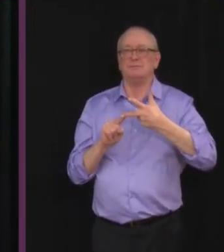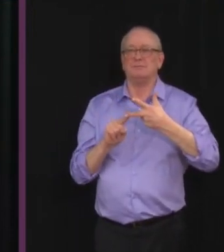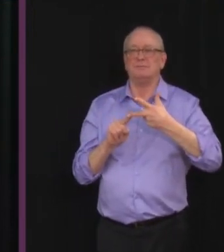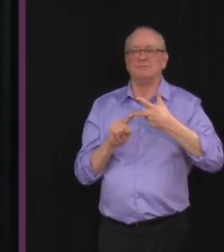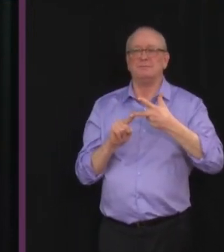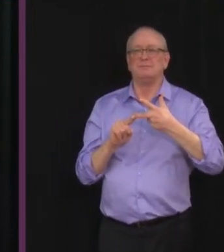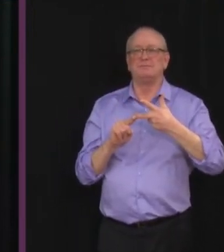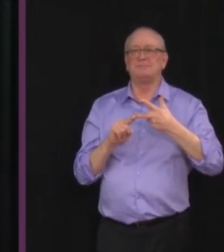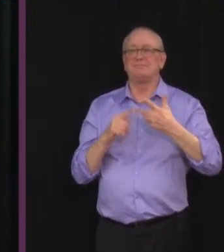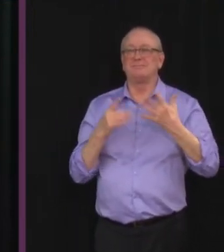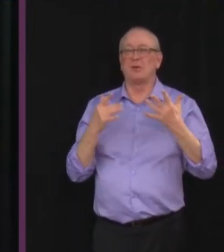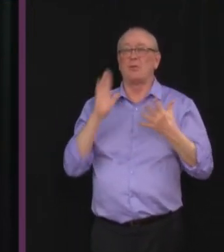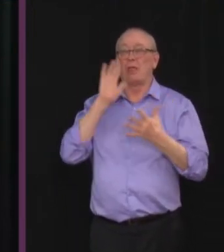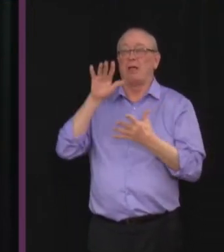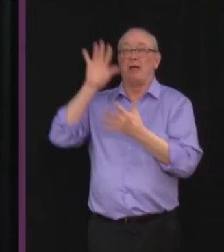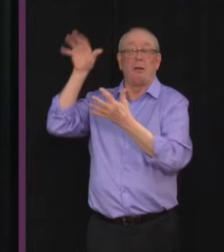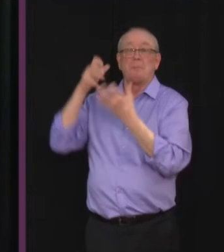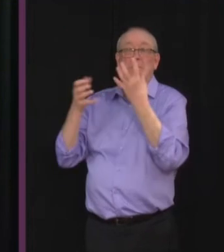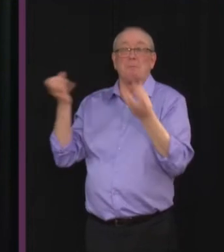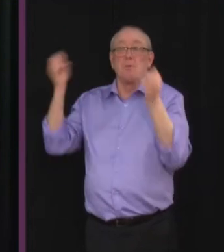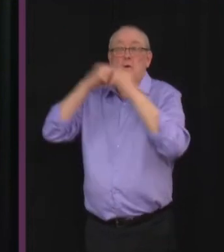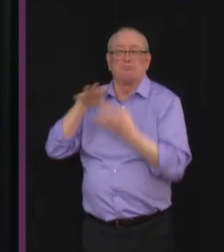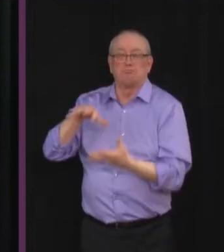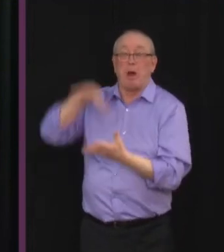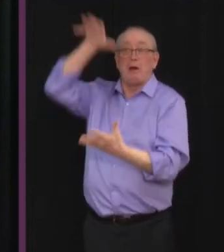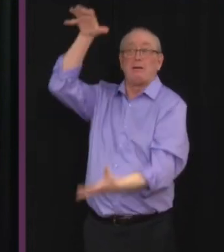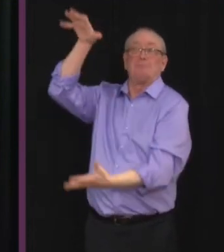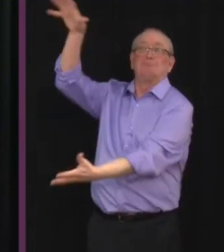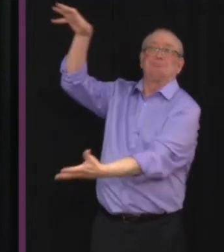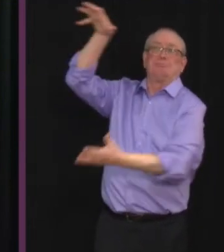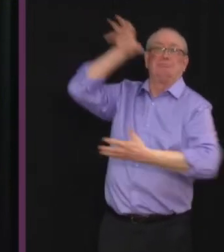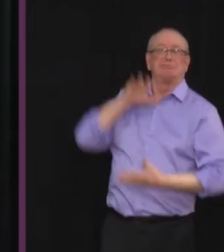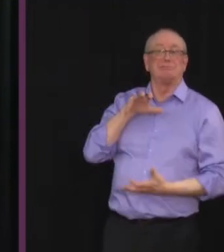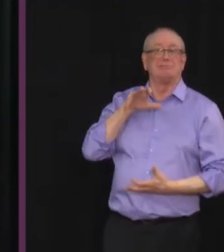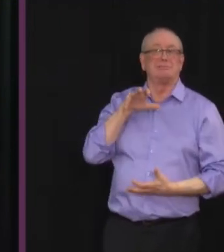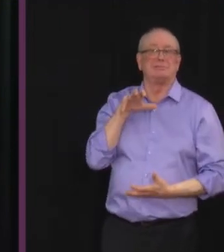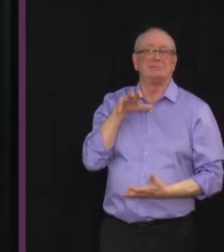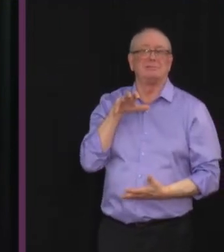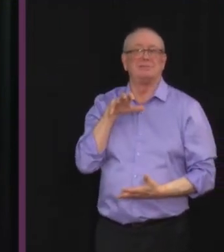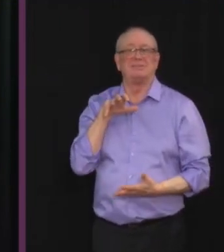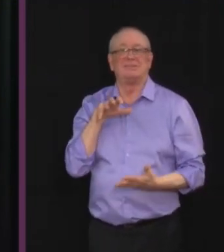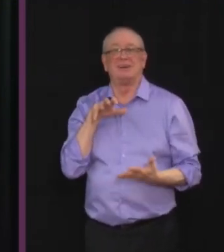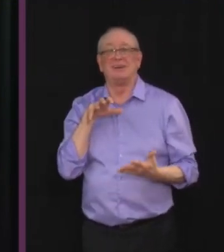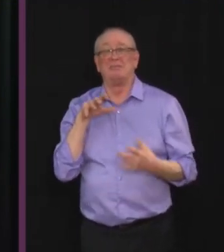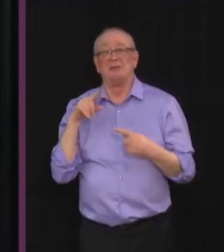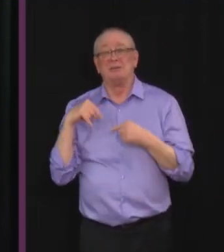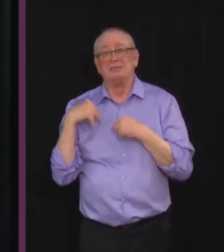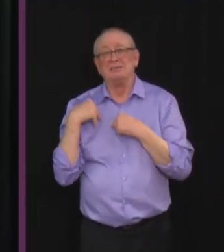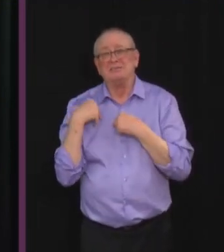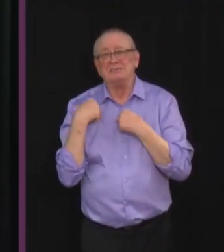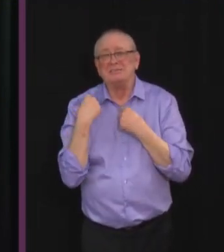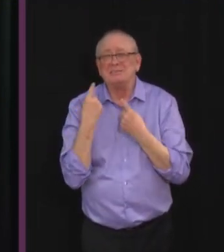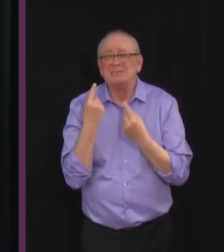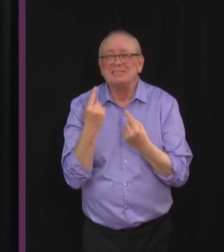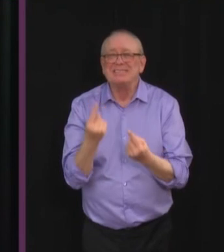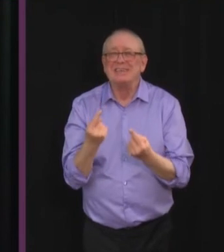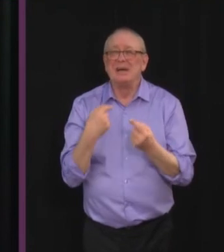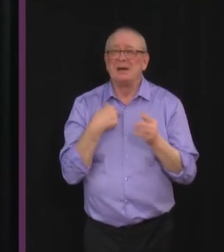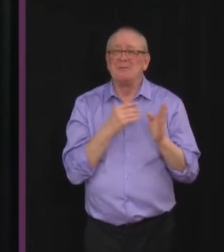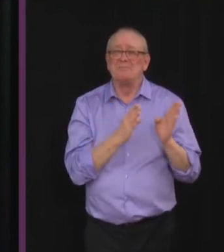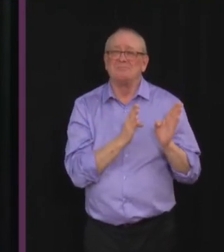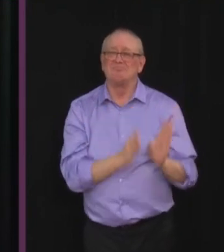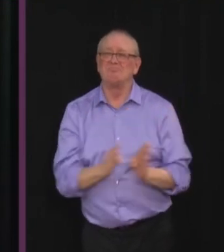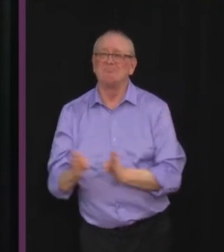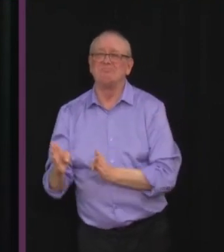amount, we do have, and we have built up through the last couple months, the ability for us to have that surge capacity as